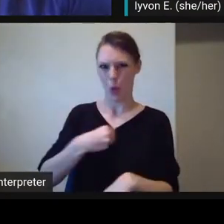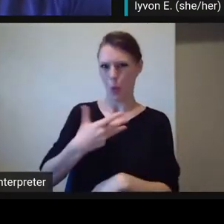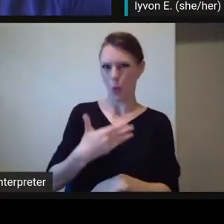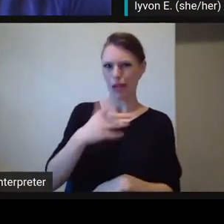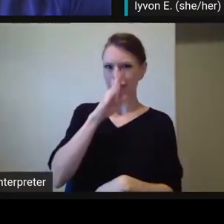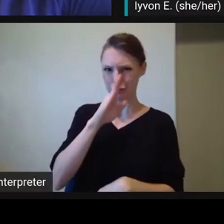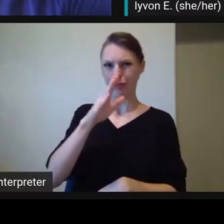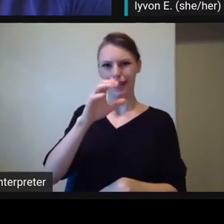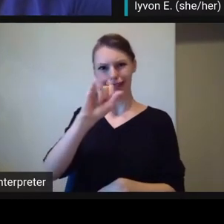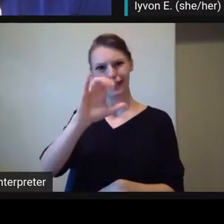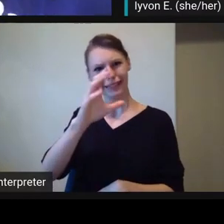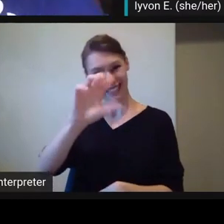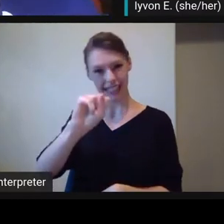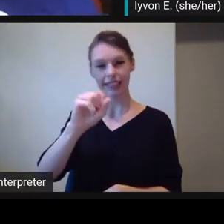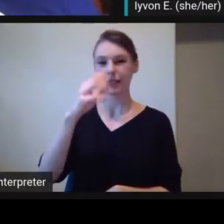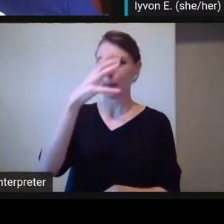sparks joy for you?